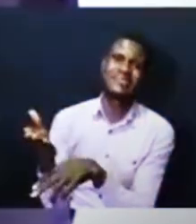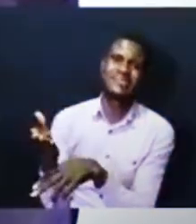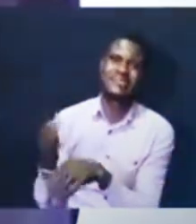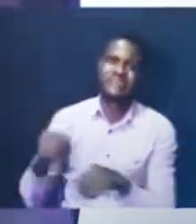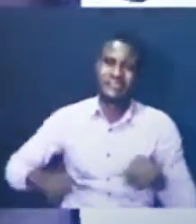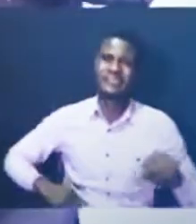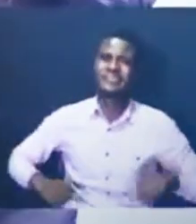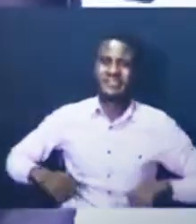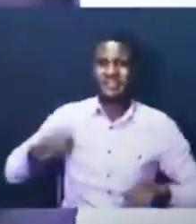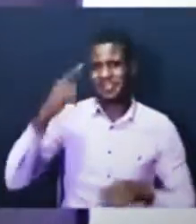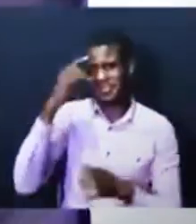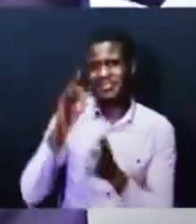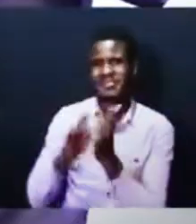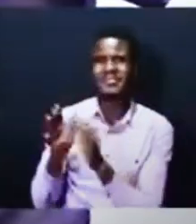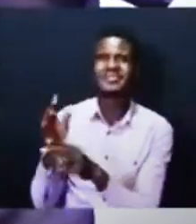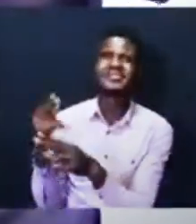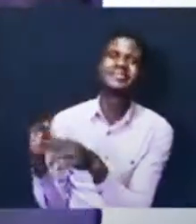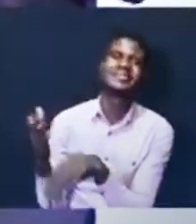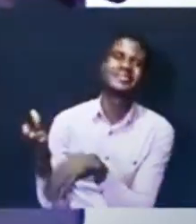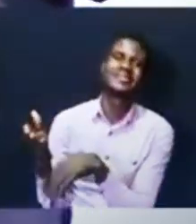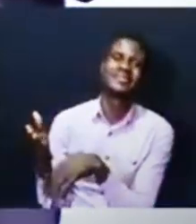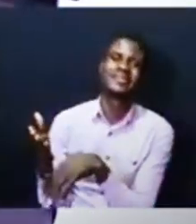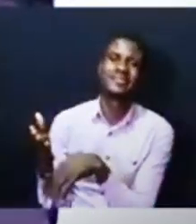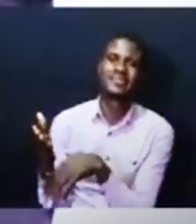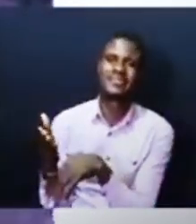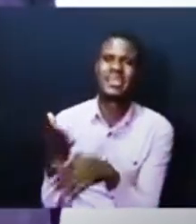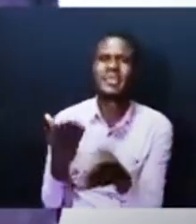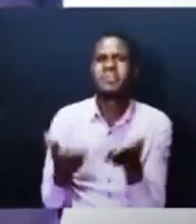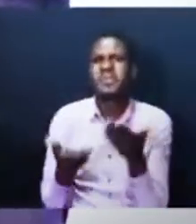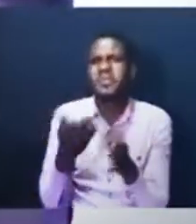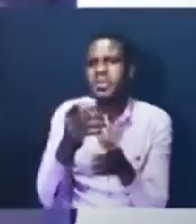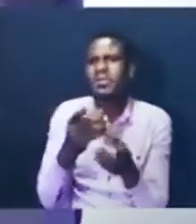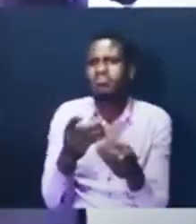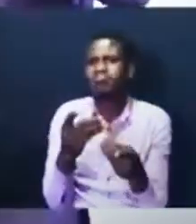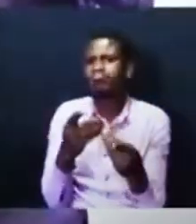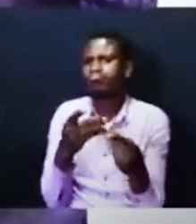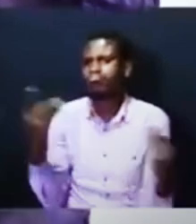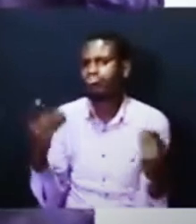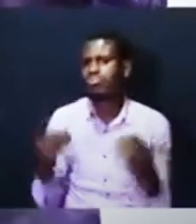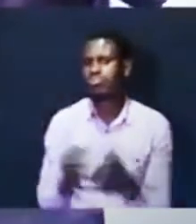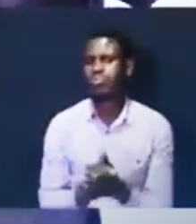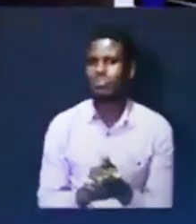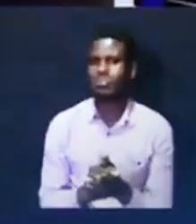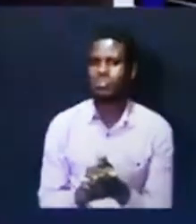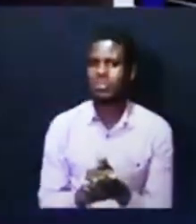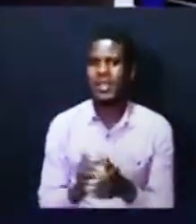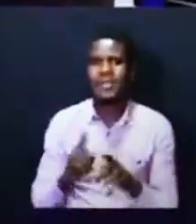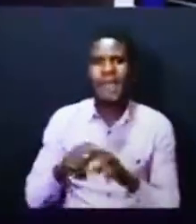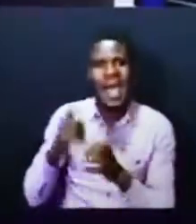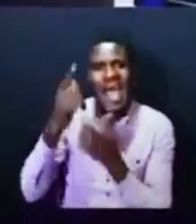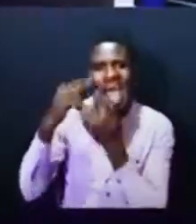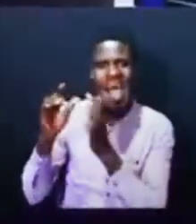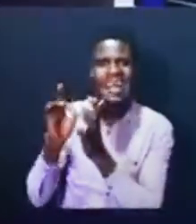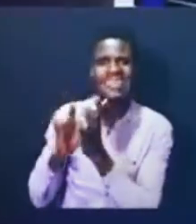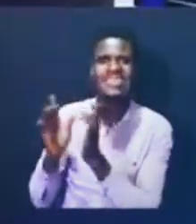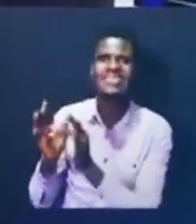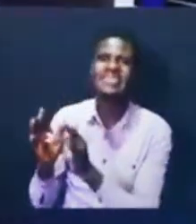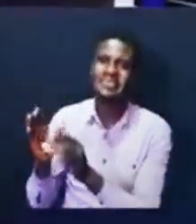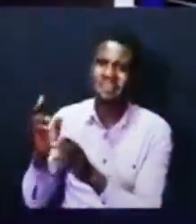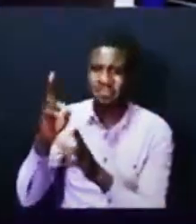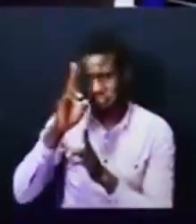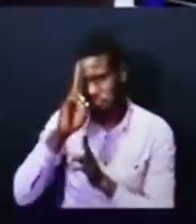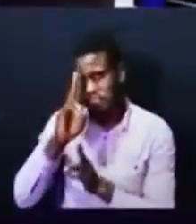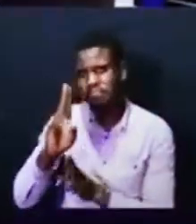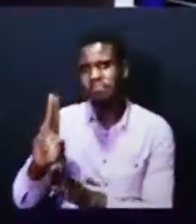Christo din no ana se Christo mu aye wo no entu ye ho. Maybe you want to divorce. Maybe a opese o ja ware mpo. But for the sake of his honor.